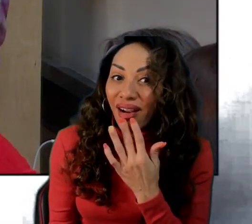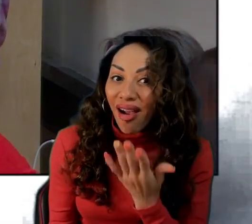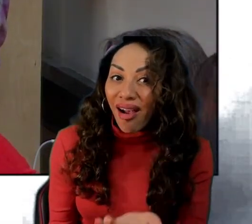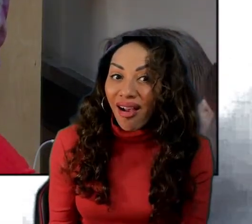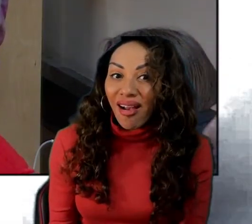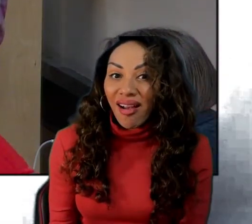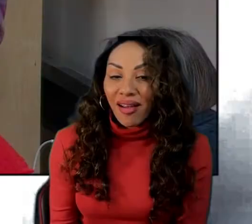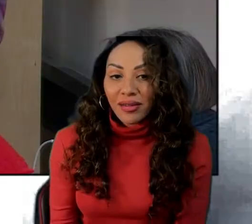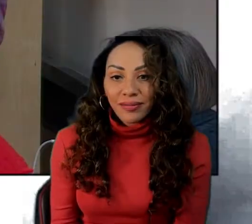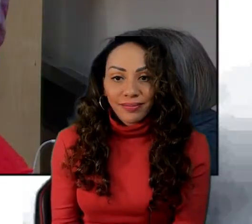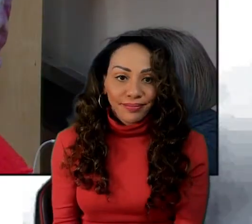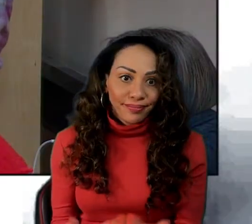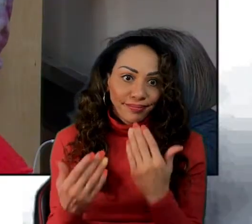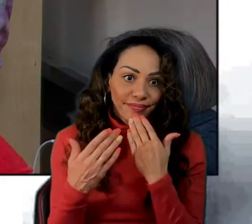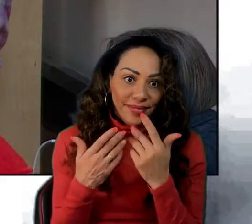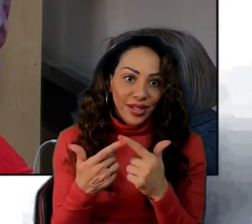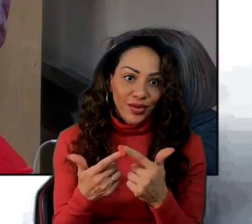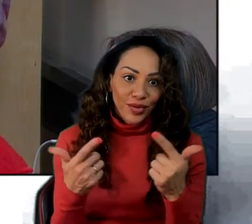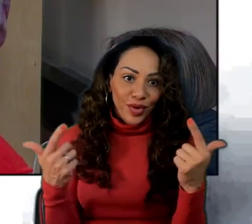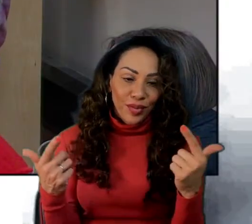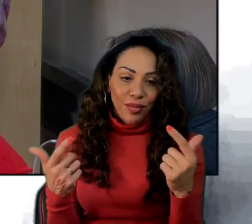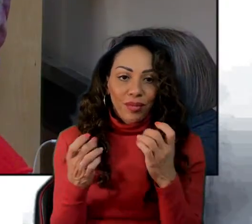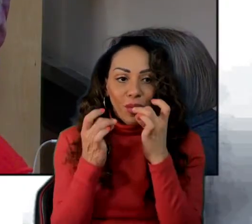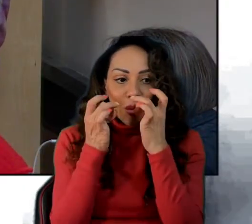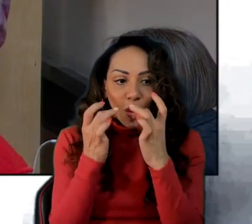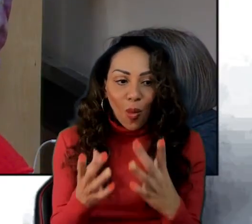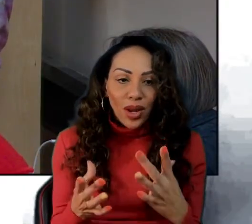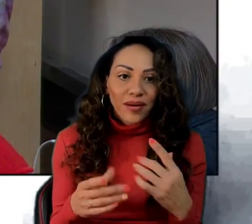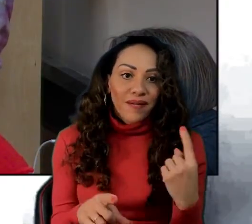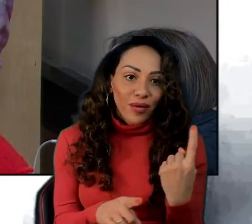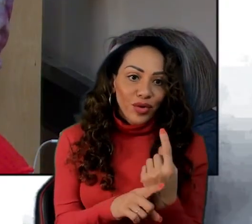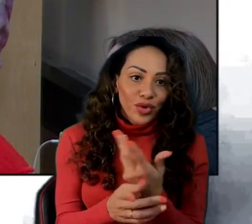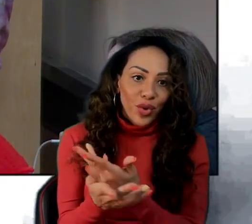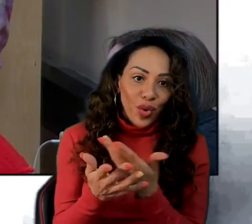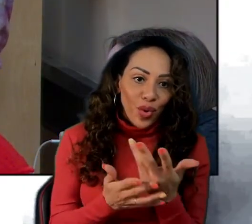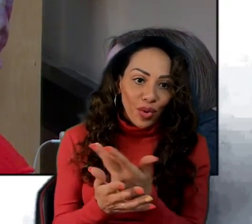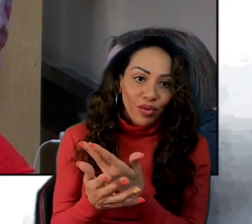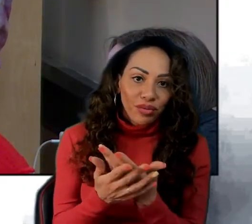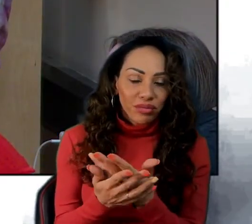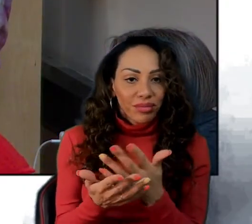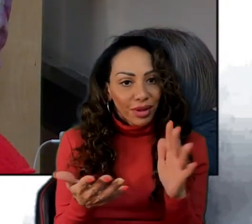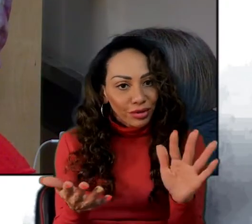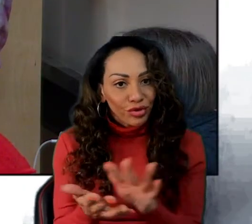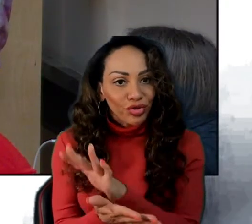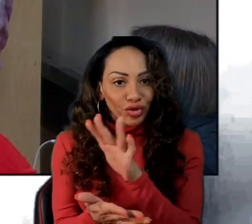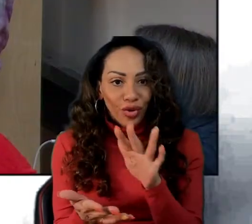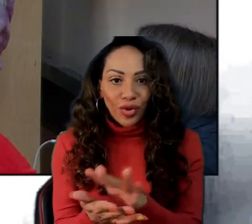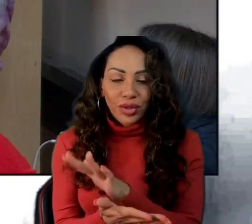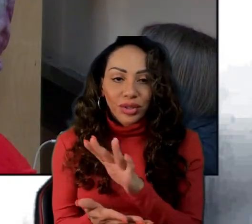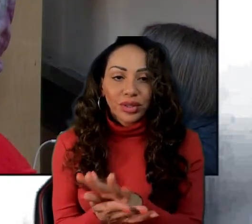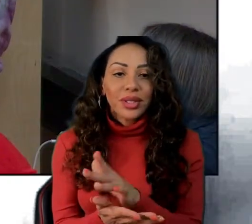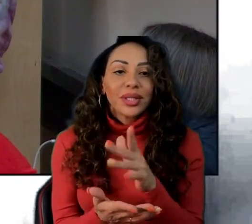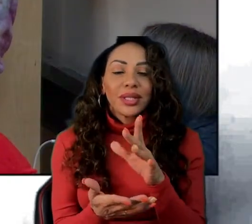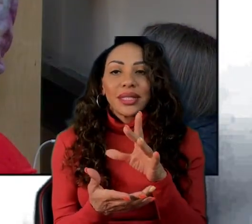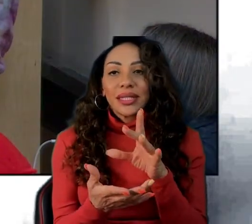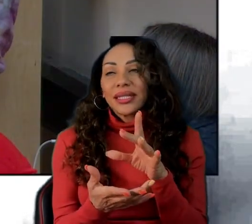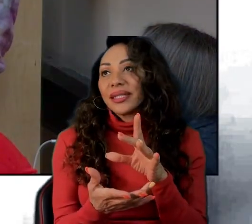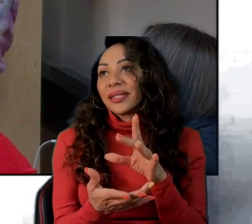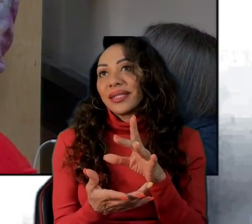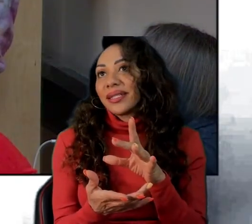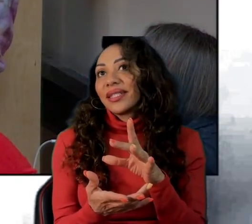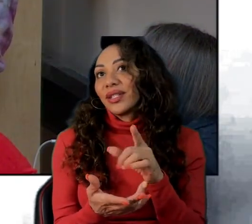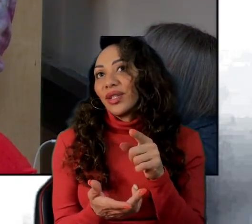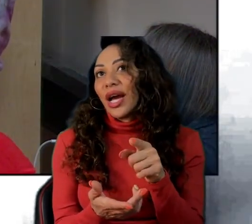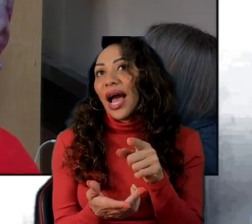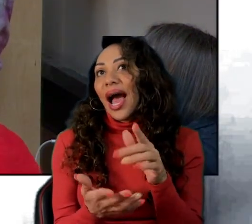Thank you so much for a wonderful talk. And I really enjoyed how you were talking about the ethical responsibility towards the organism. And